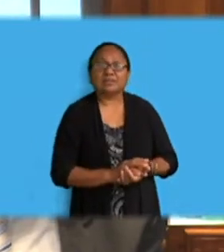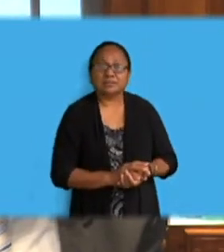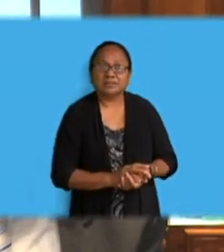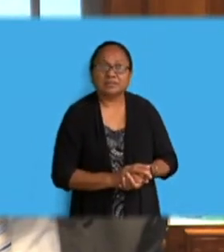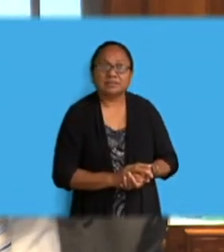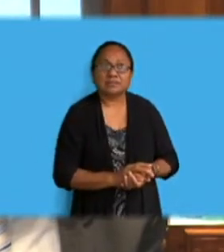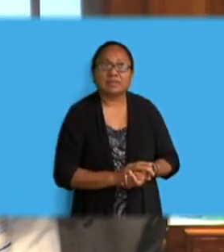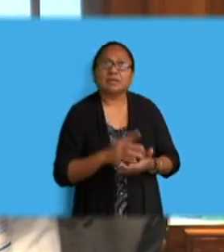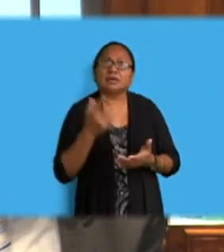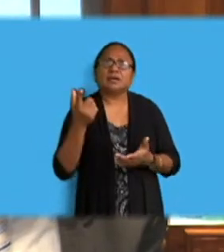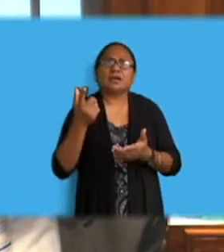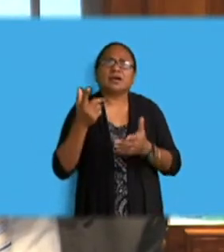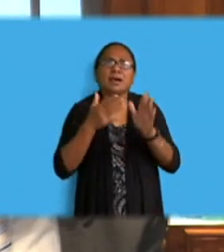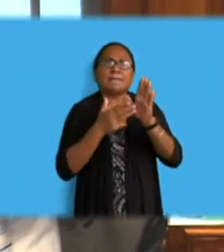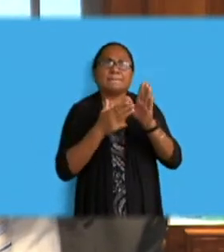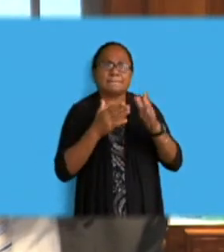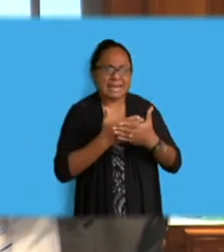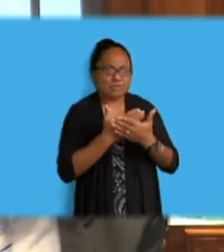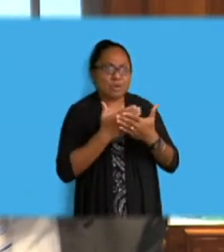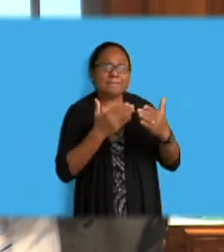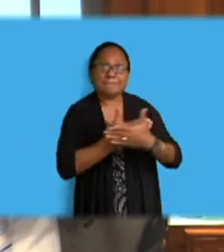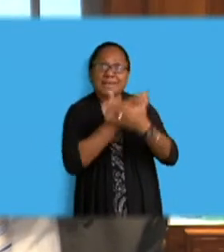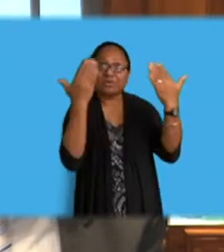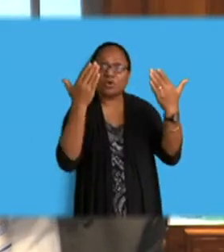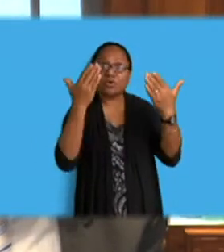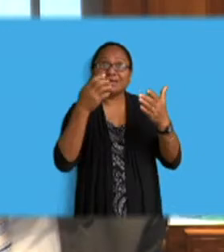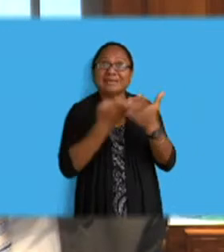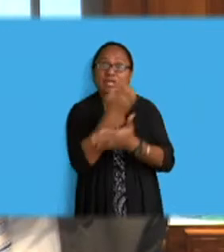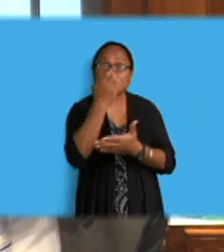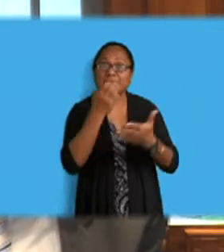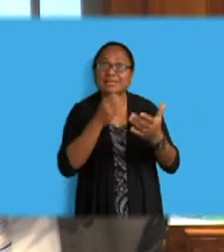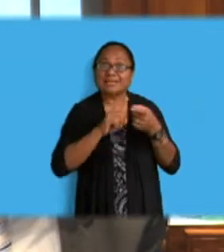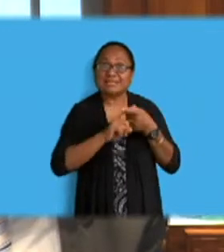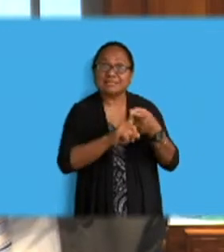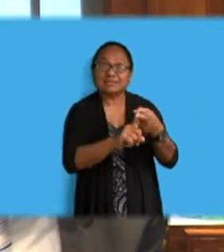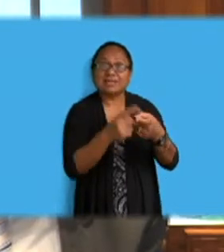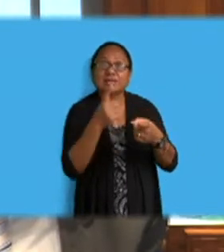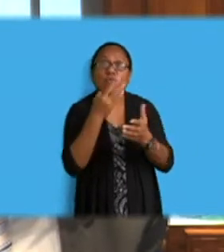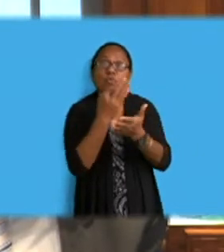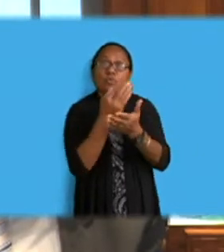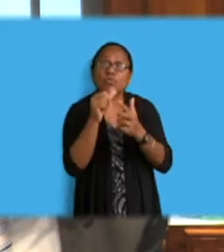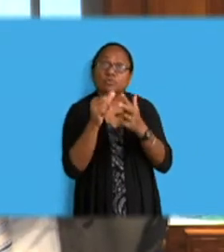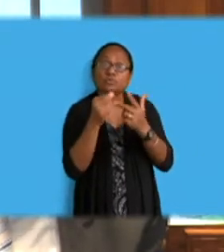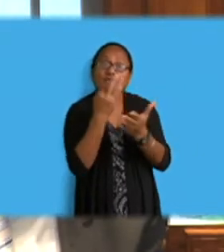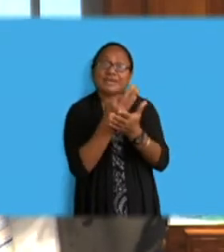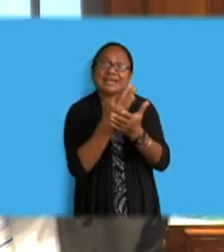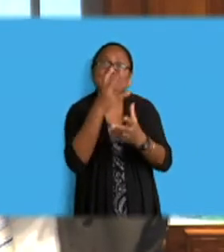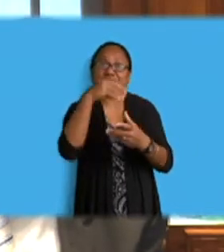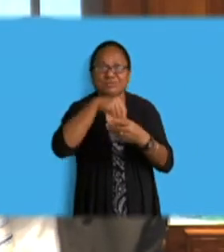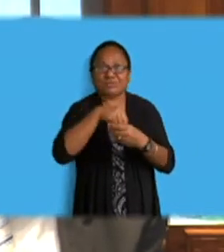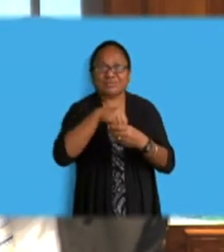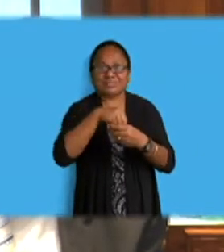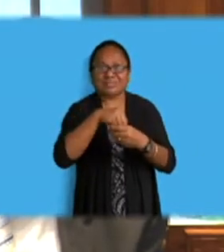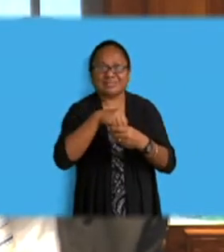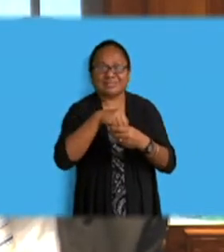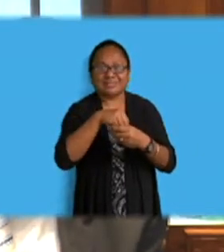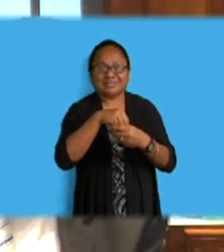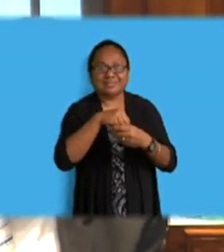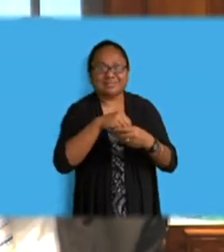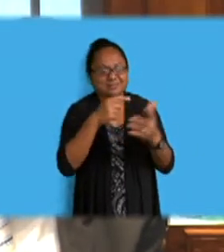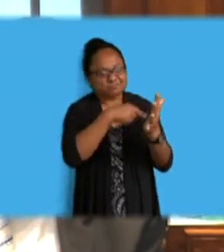inequality, macroeconomic stability, progress on the Sustainable Development Goals, and the financial inclusions. I